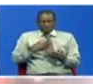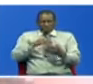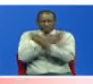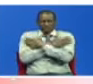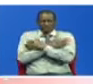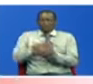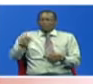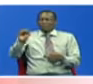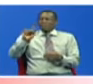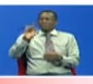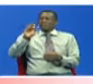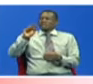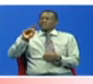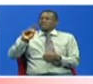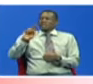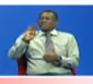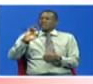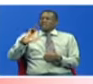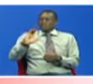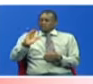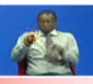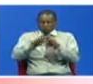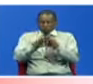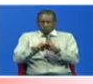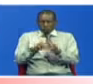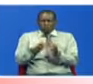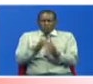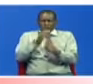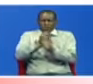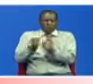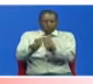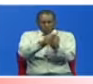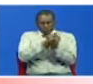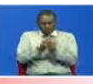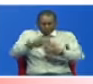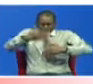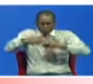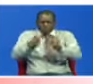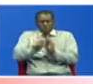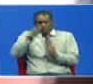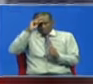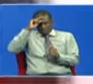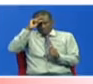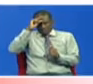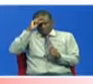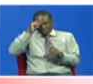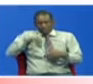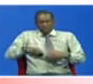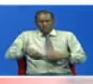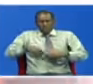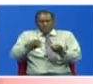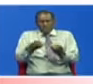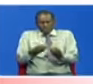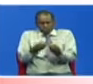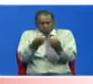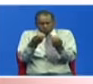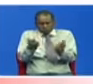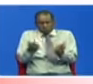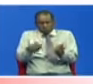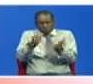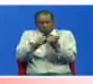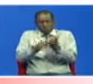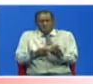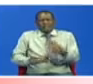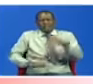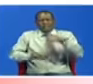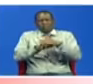Stanbic as well, and working together very closely with government to deliver solutions and support.